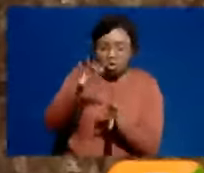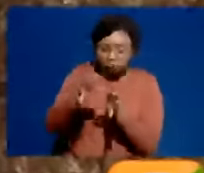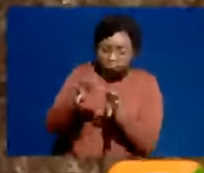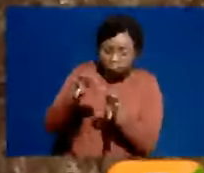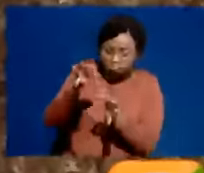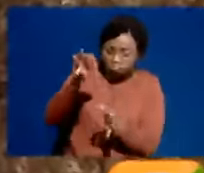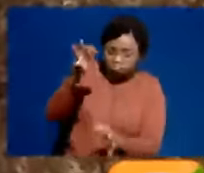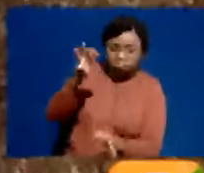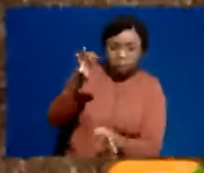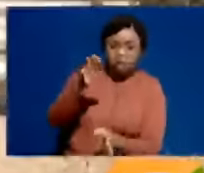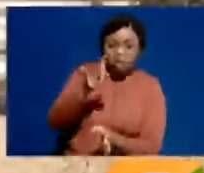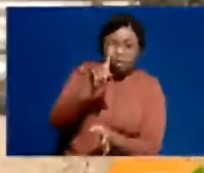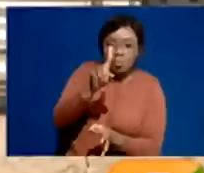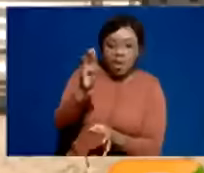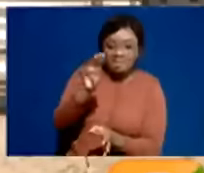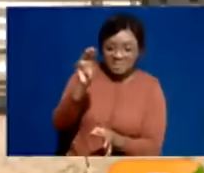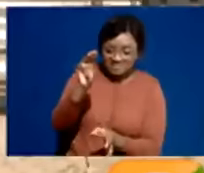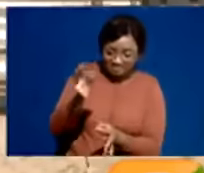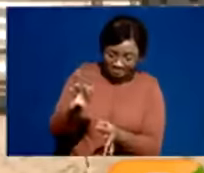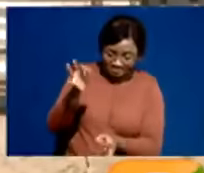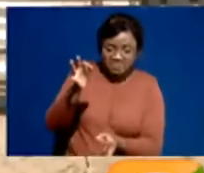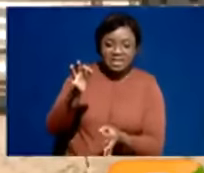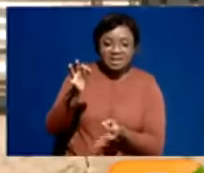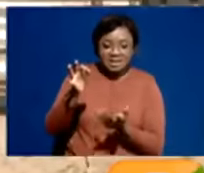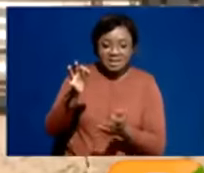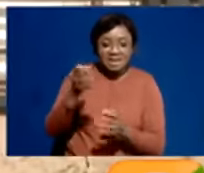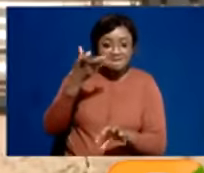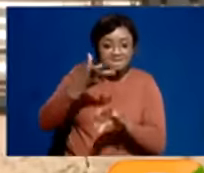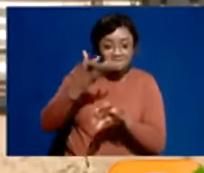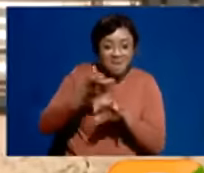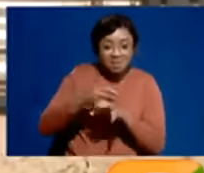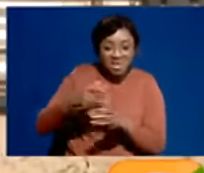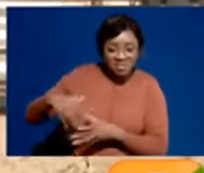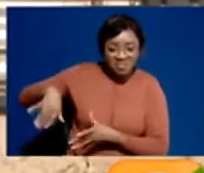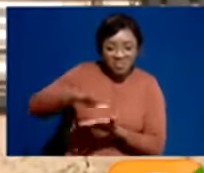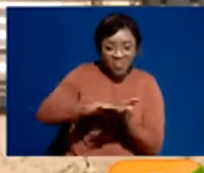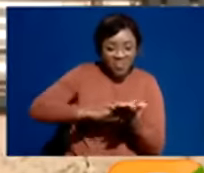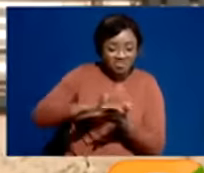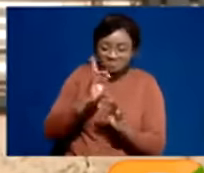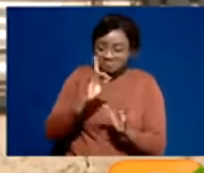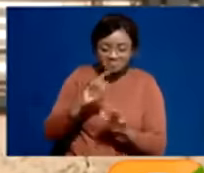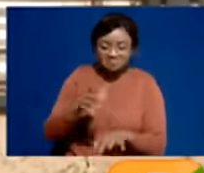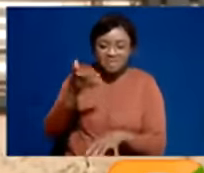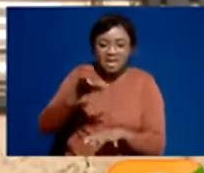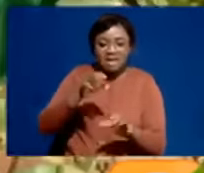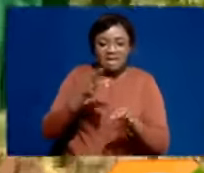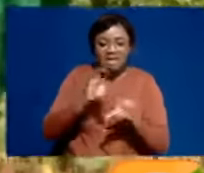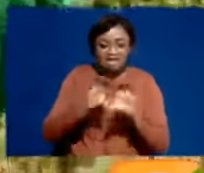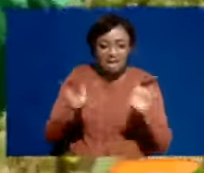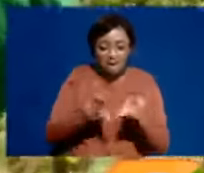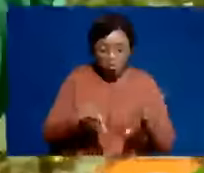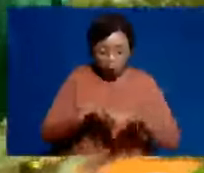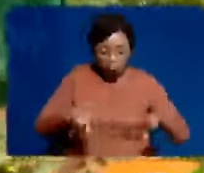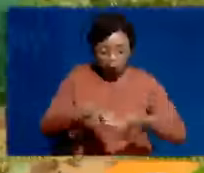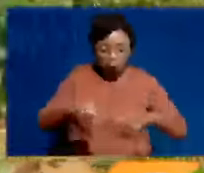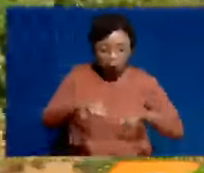deep, and then on that 1 meter deep, you don't concrete. You lay some logs and